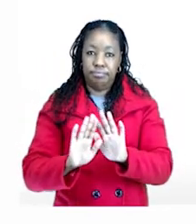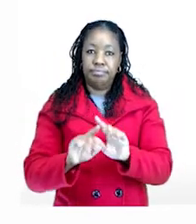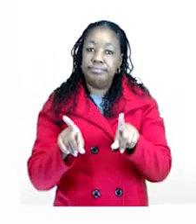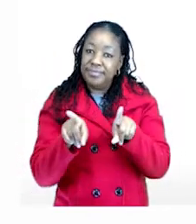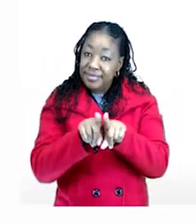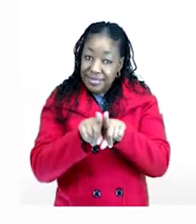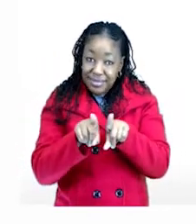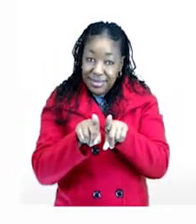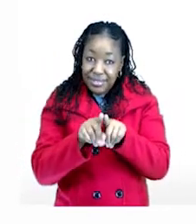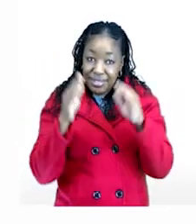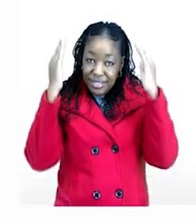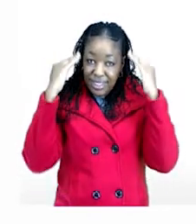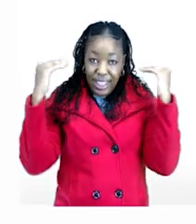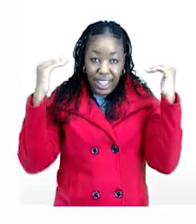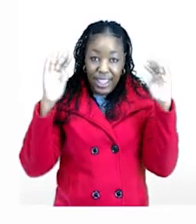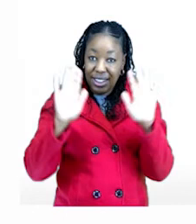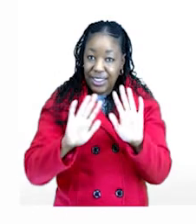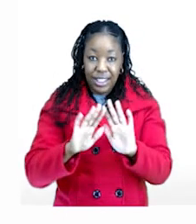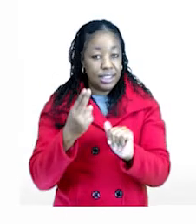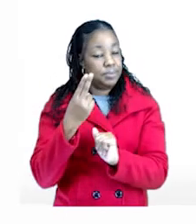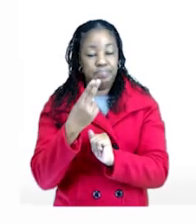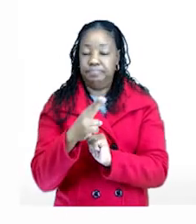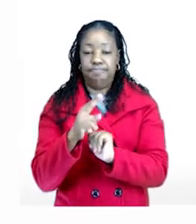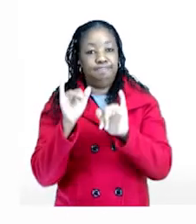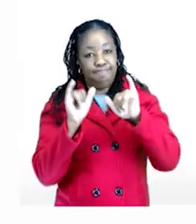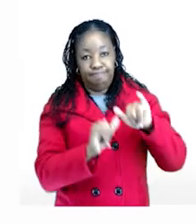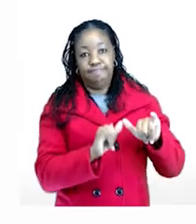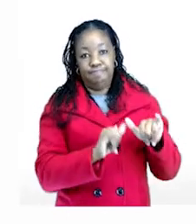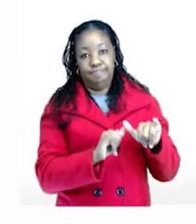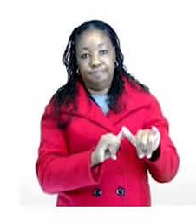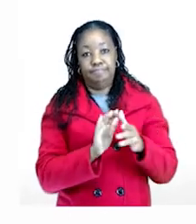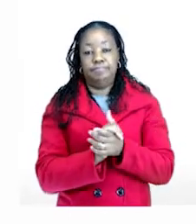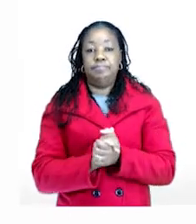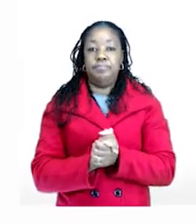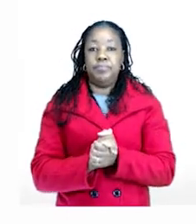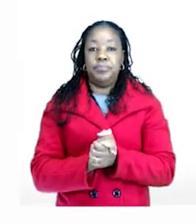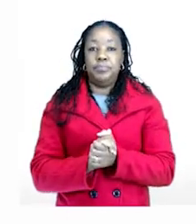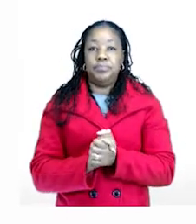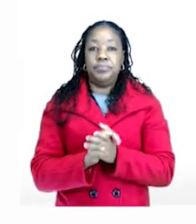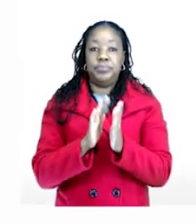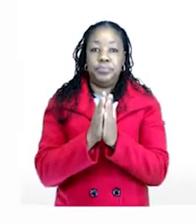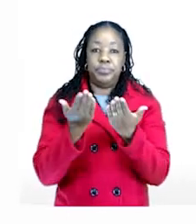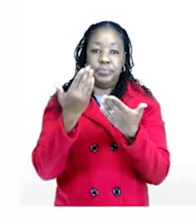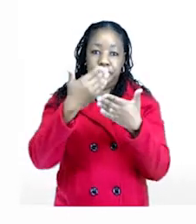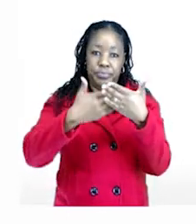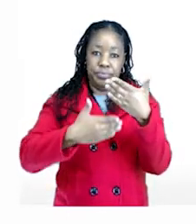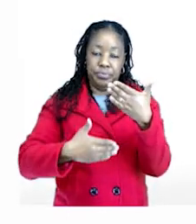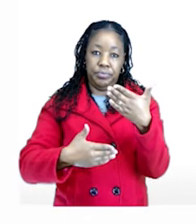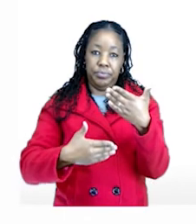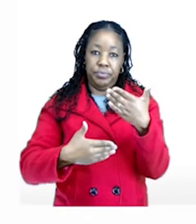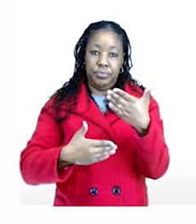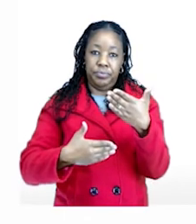other two hats, I would like you to color it in. Now let's turn over to